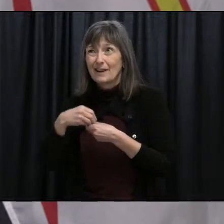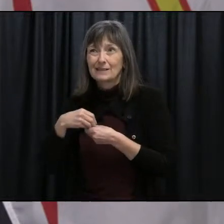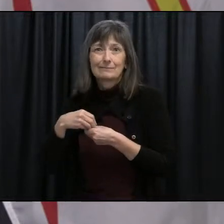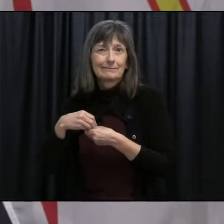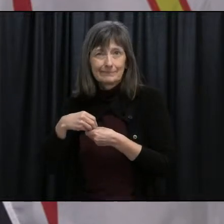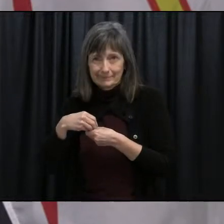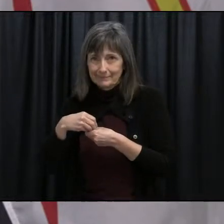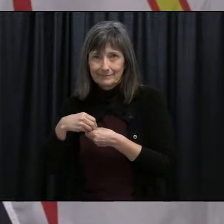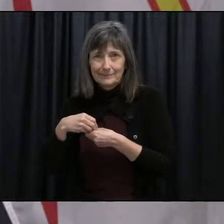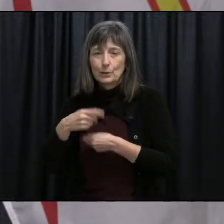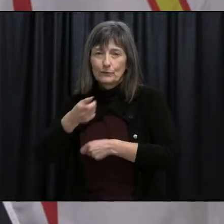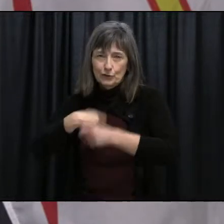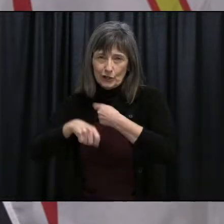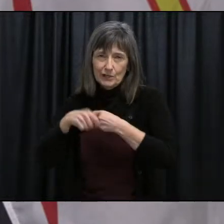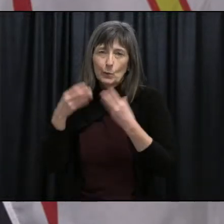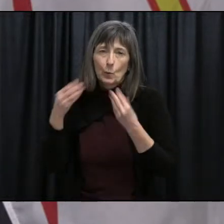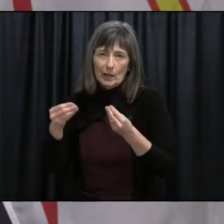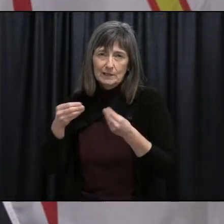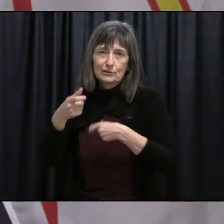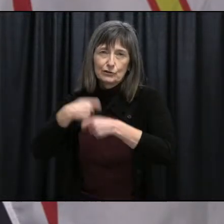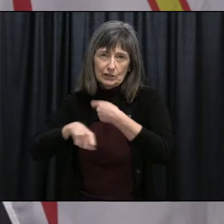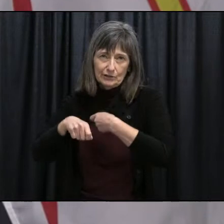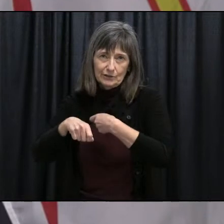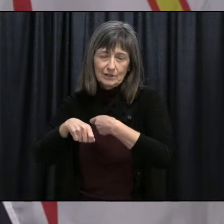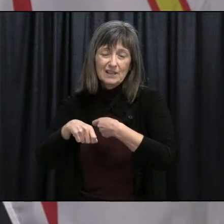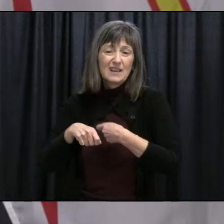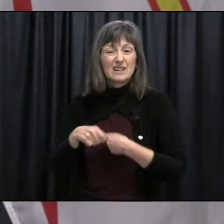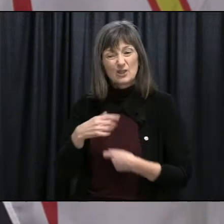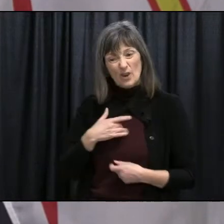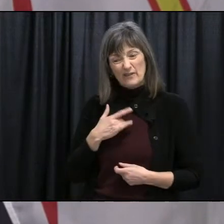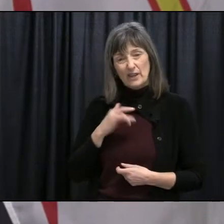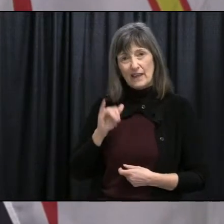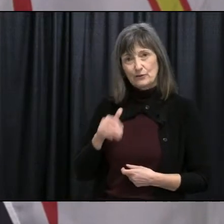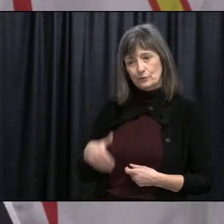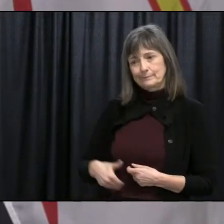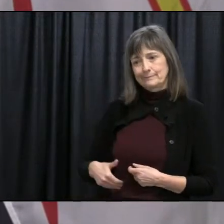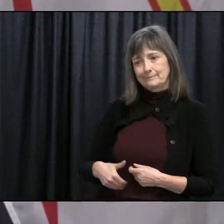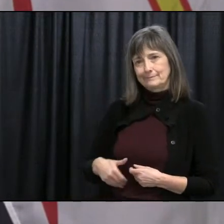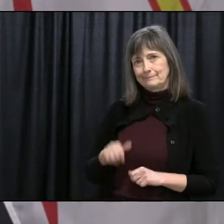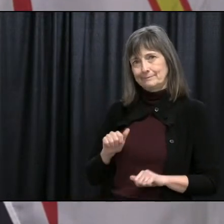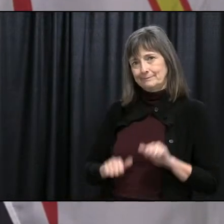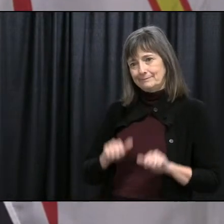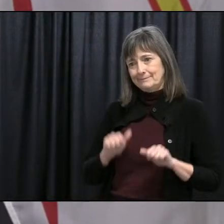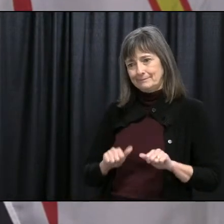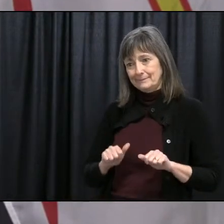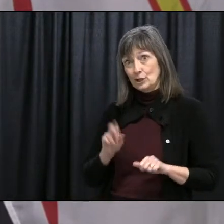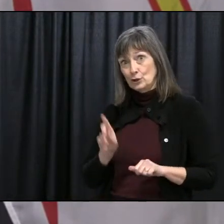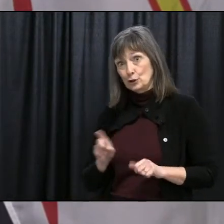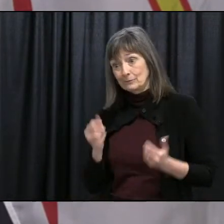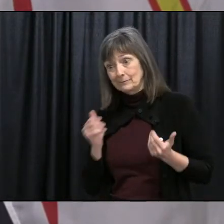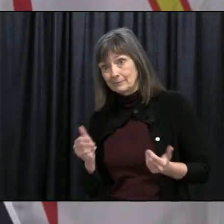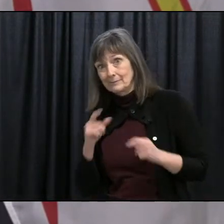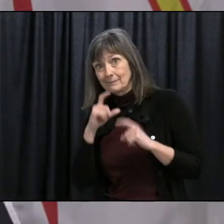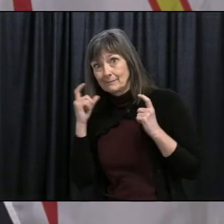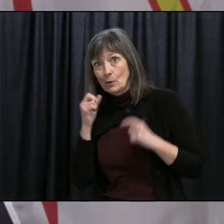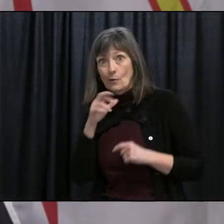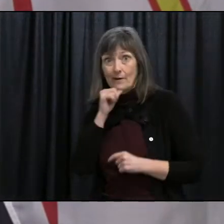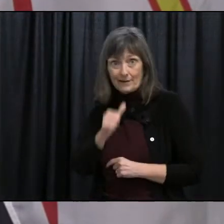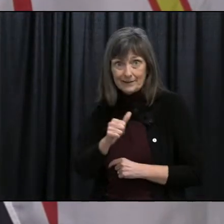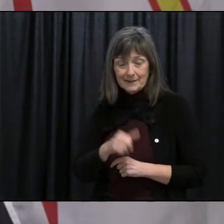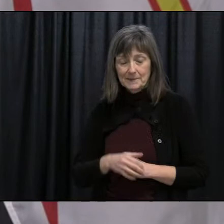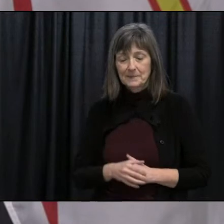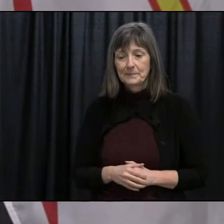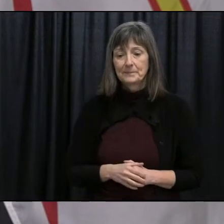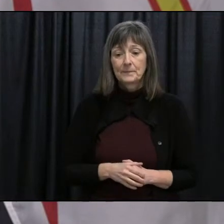that's why we recommend that you change them. So I think people will have to use their judgment in that regard. Certainly